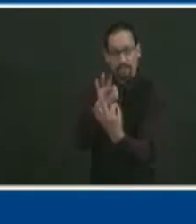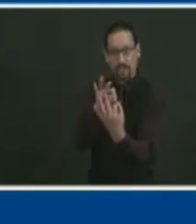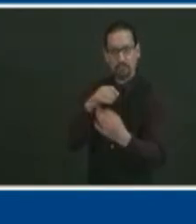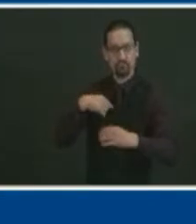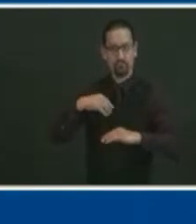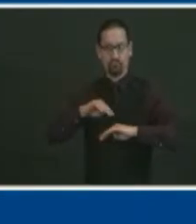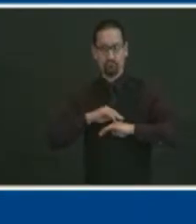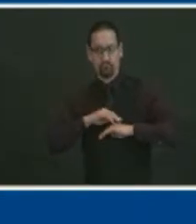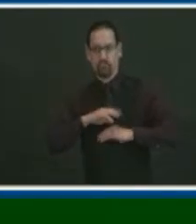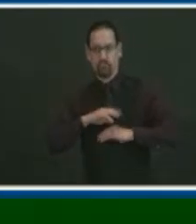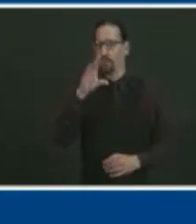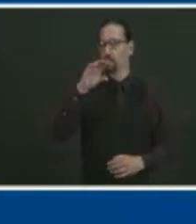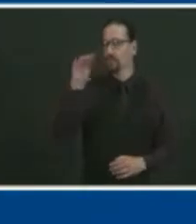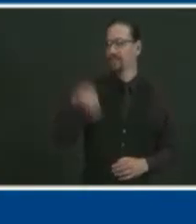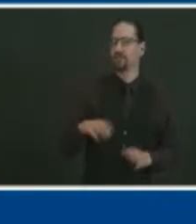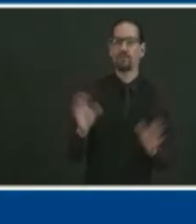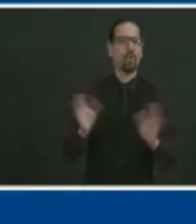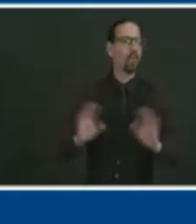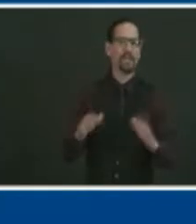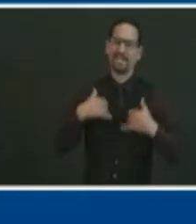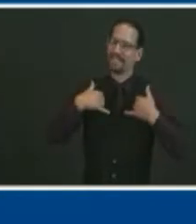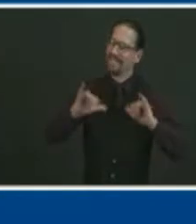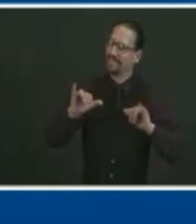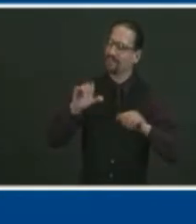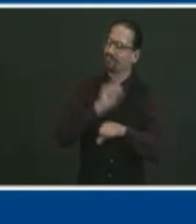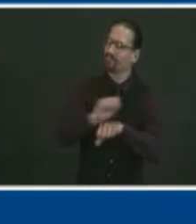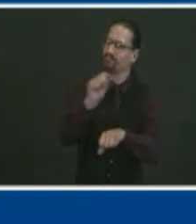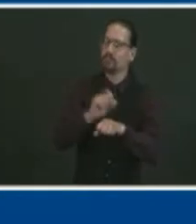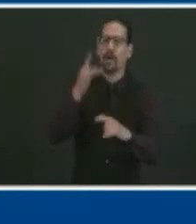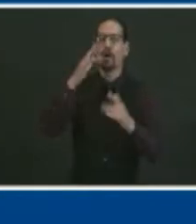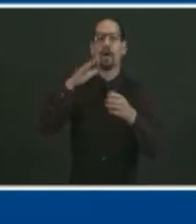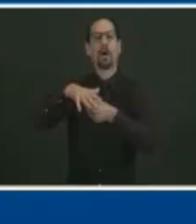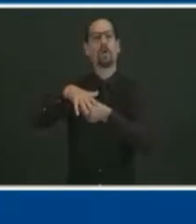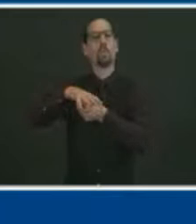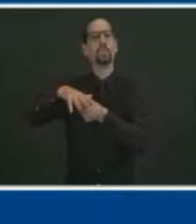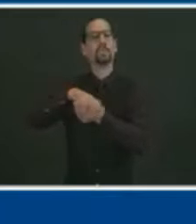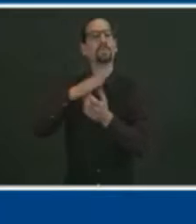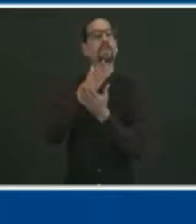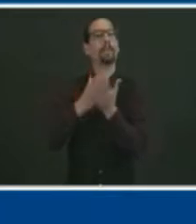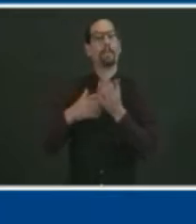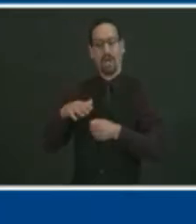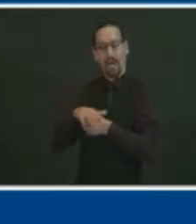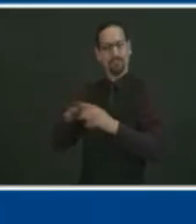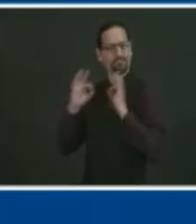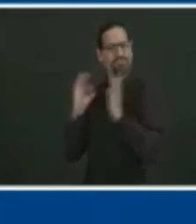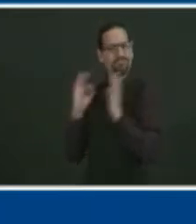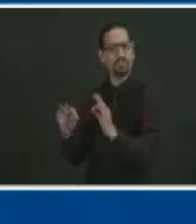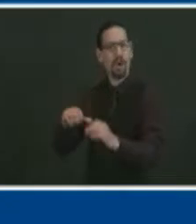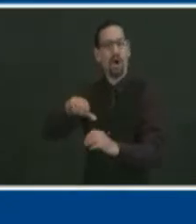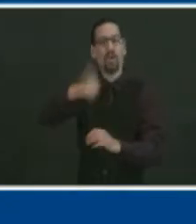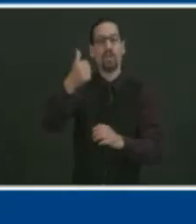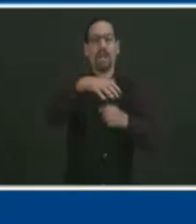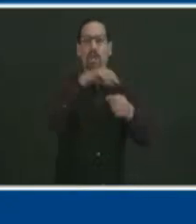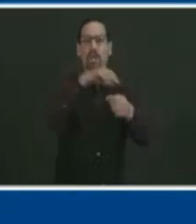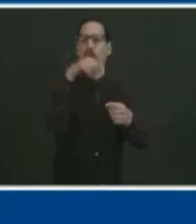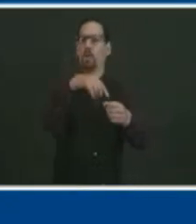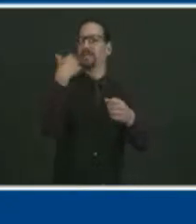means. We still have certain communities which we are very focused on that still